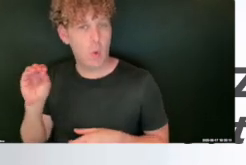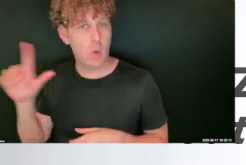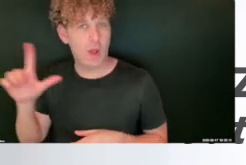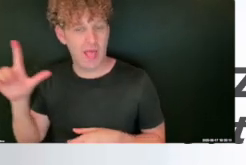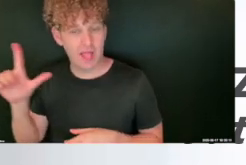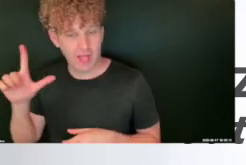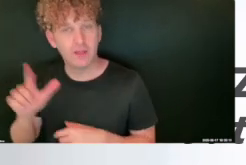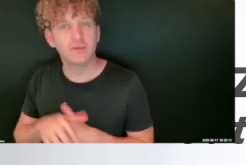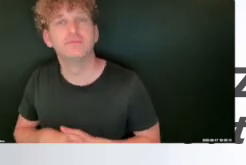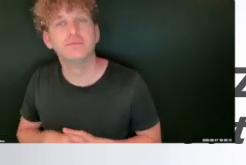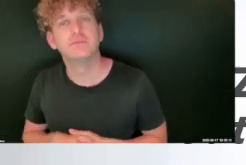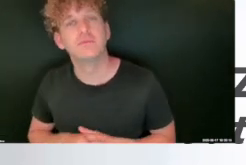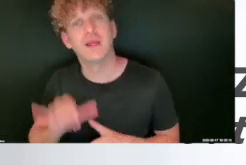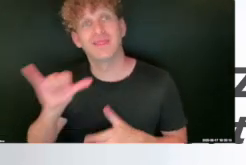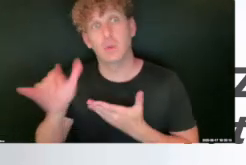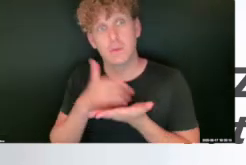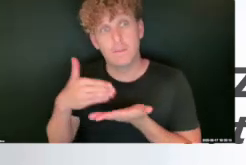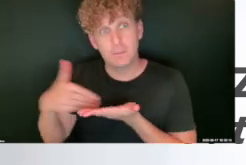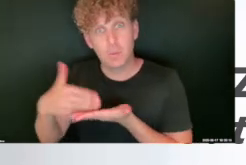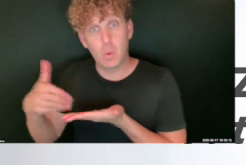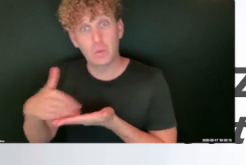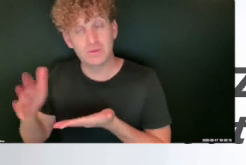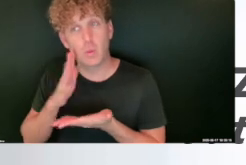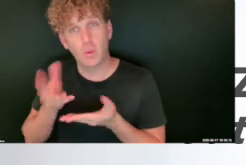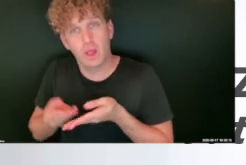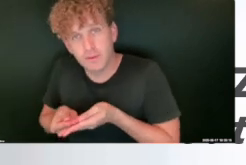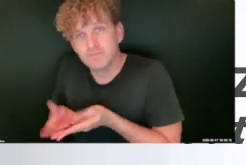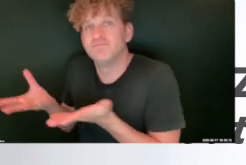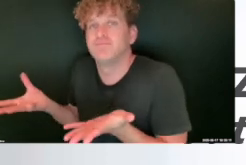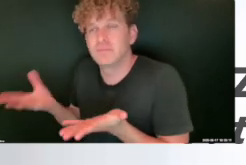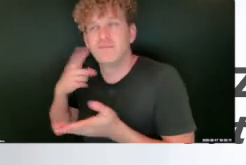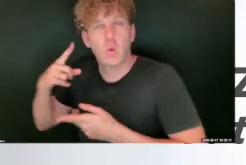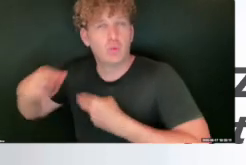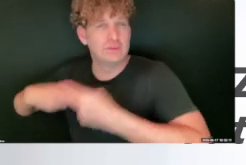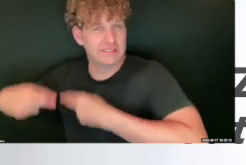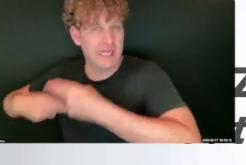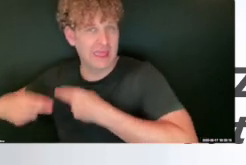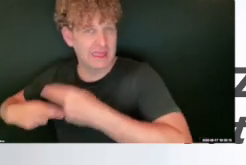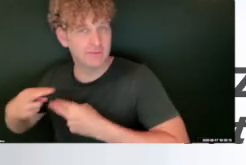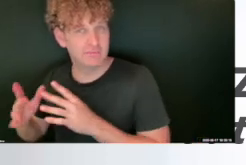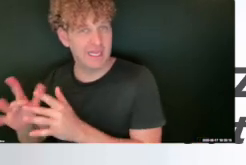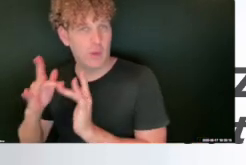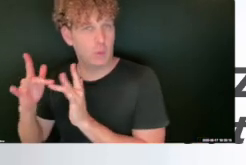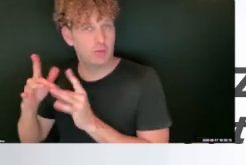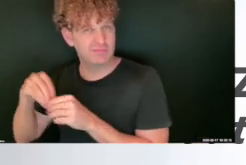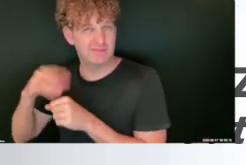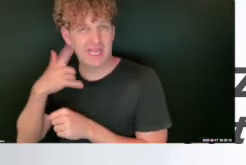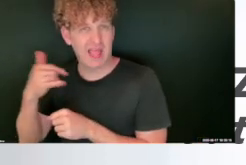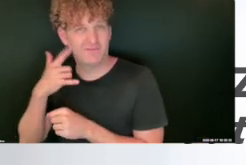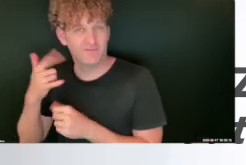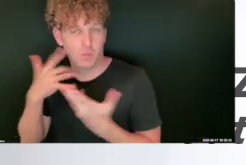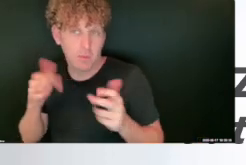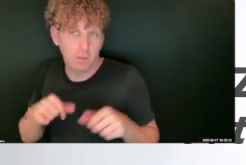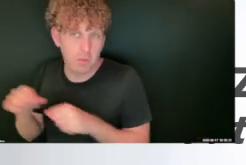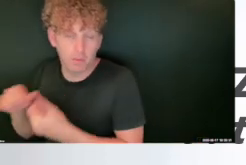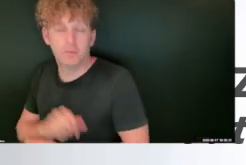identifying education and training partners and assessing their capability and interest in utilizing EV components.